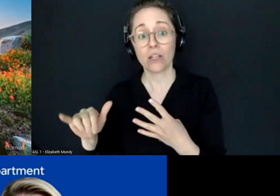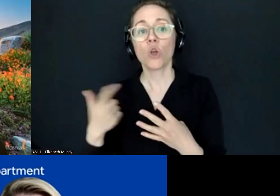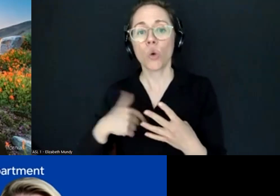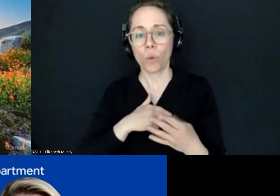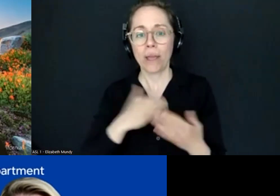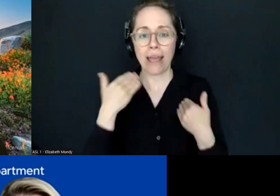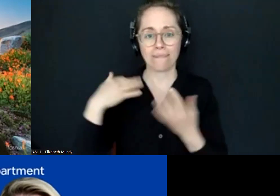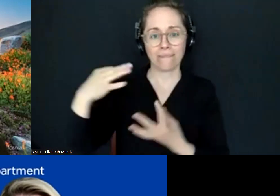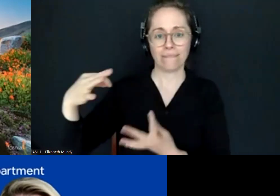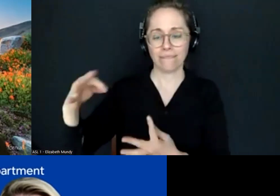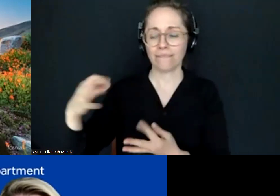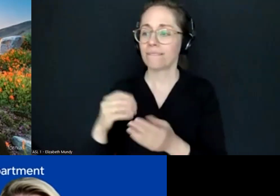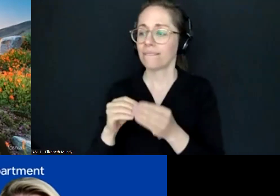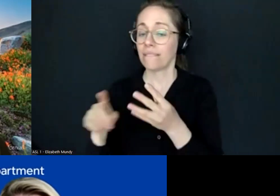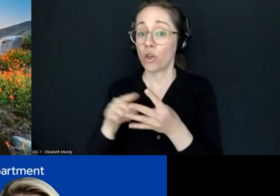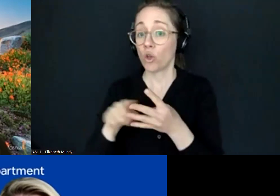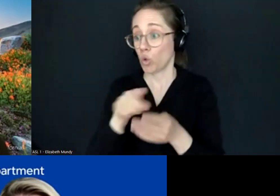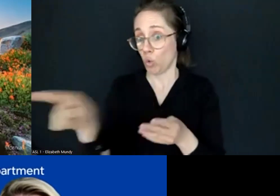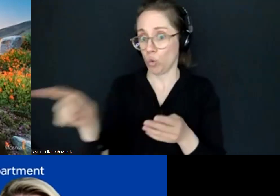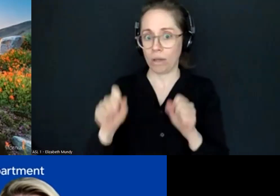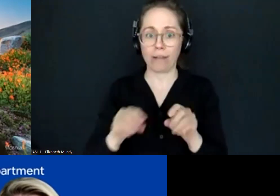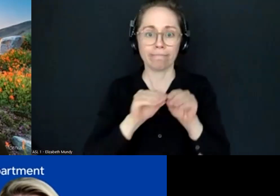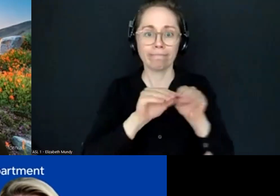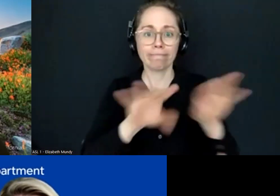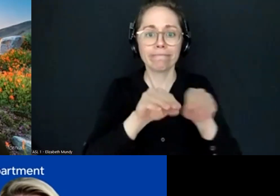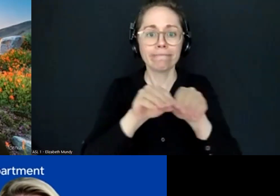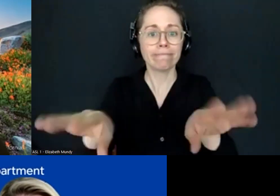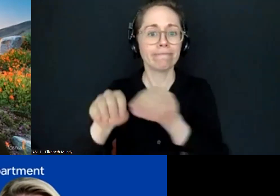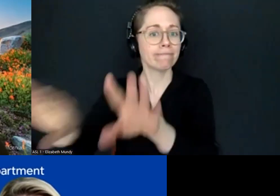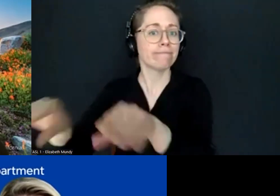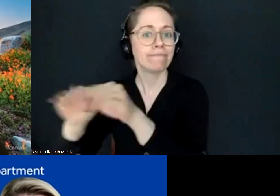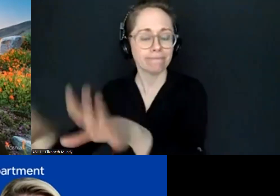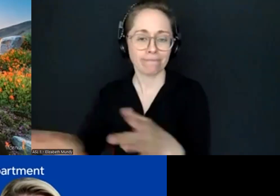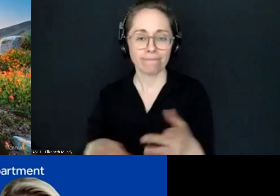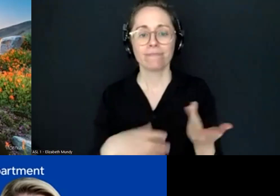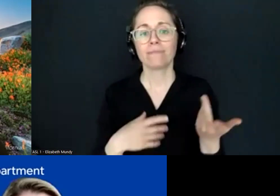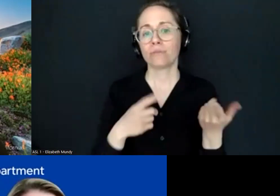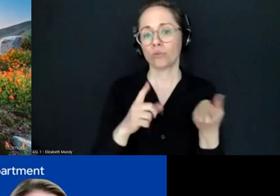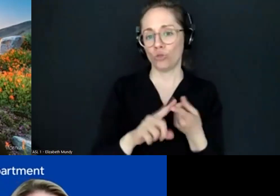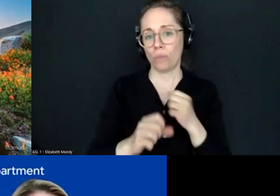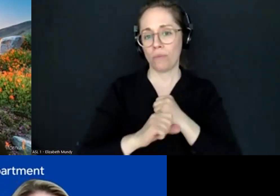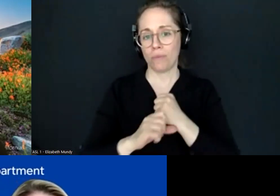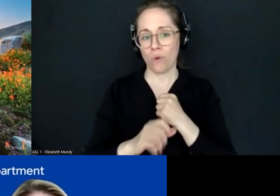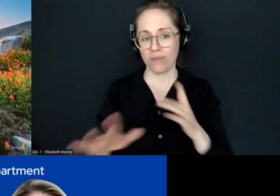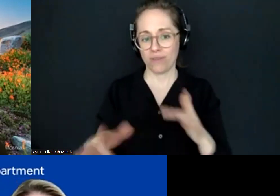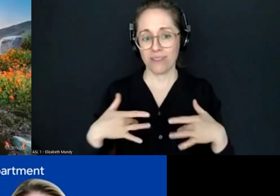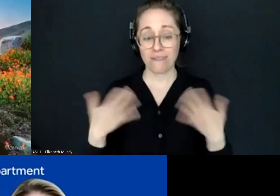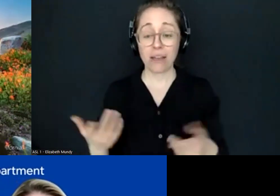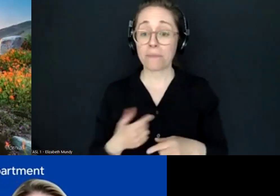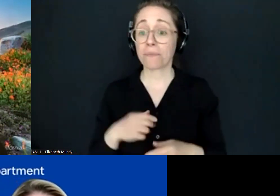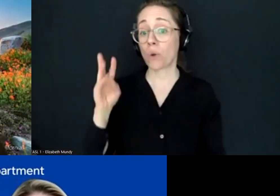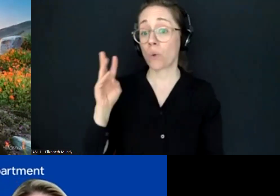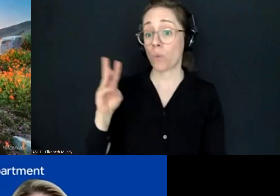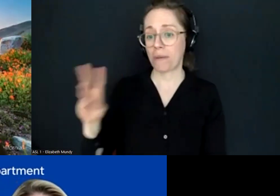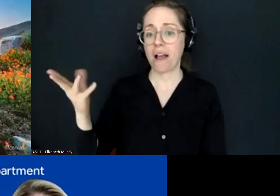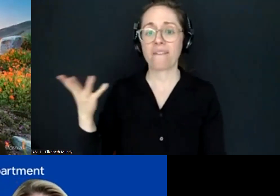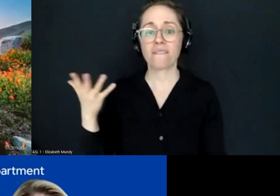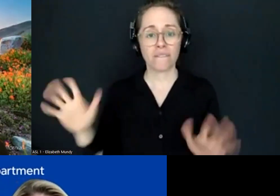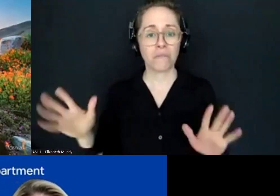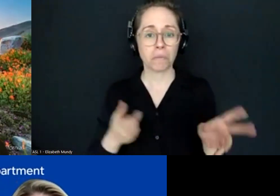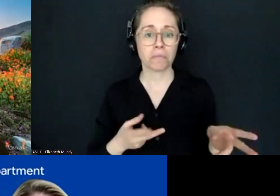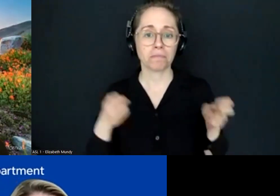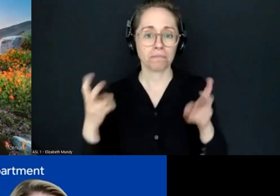to outreach to your various networks and also promote the event as well. I did put the website in the link or the chat for